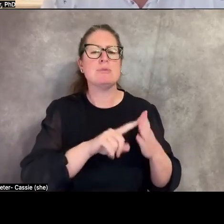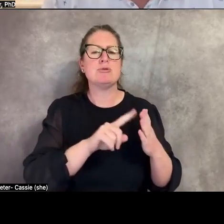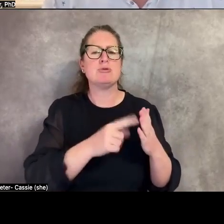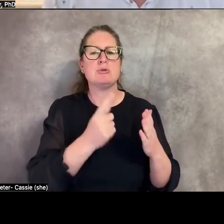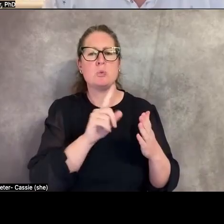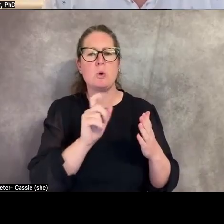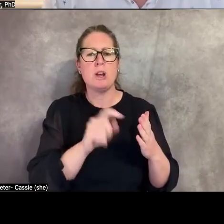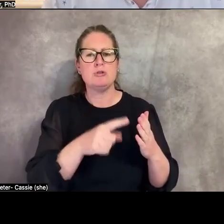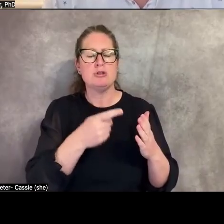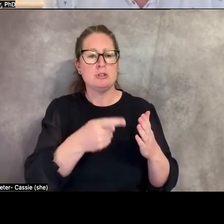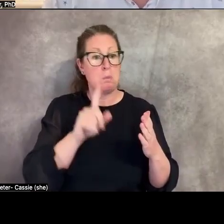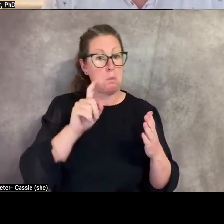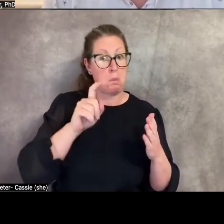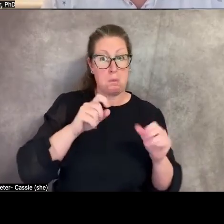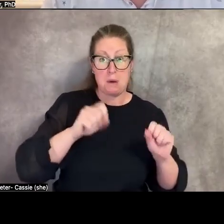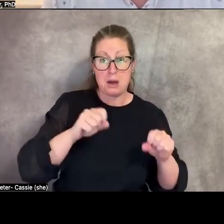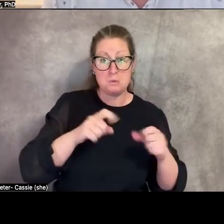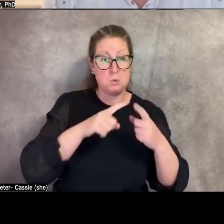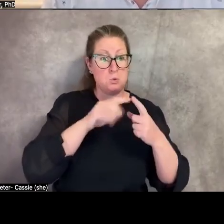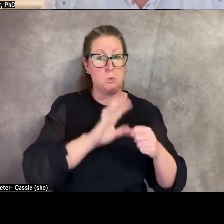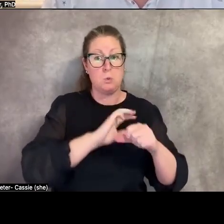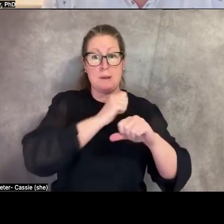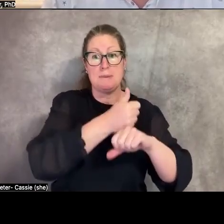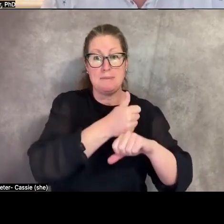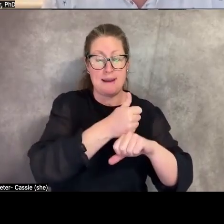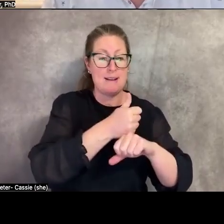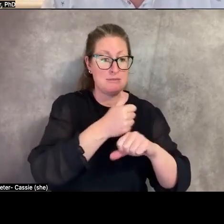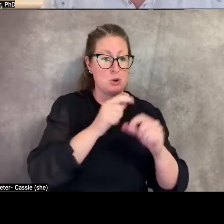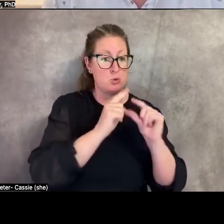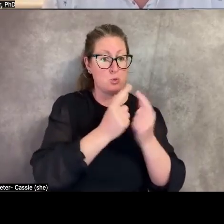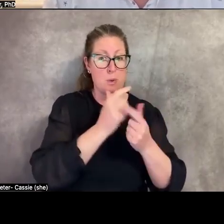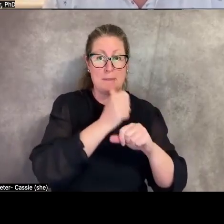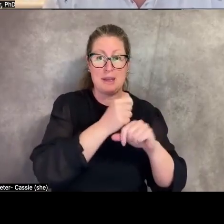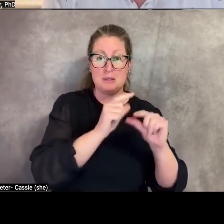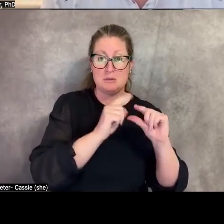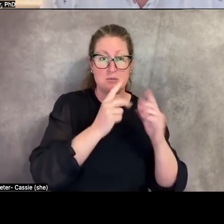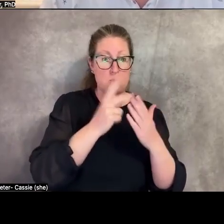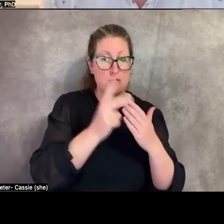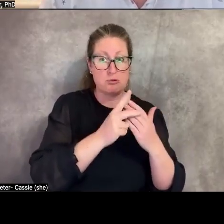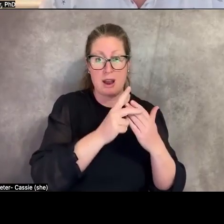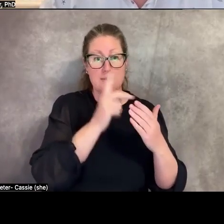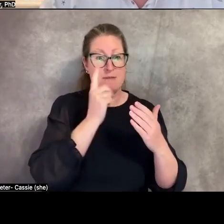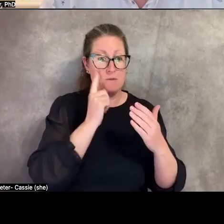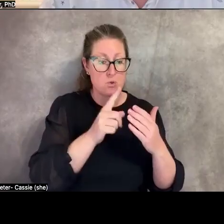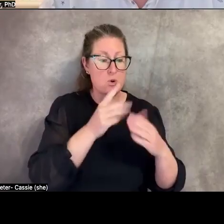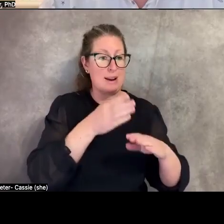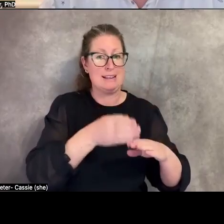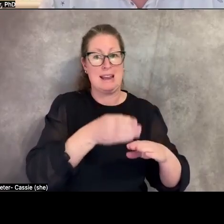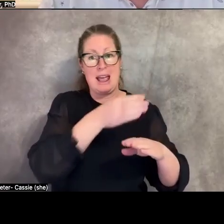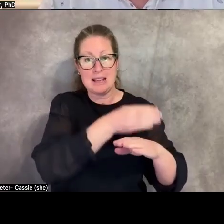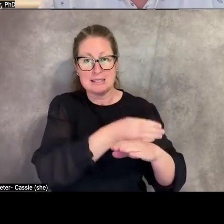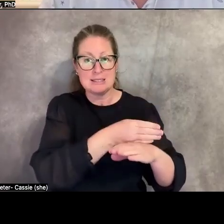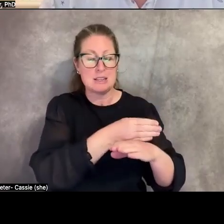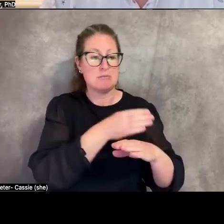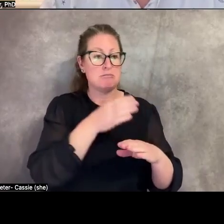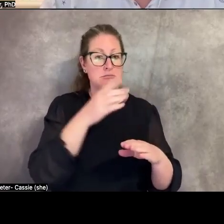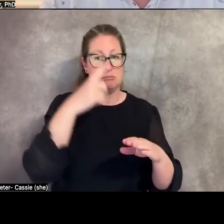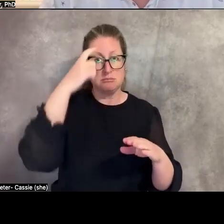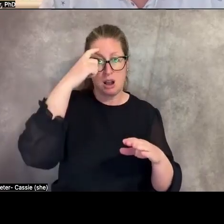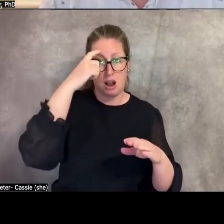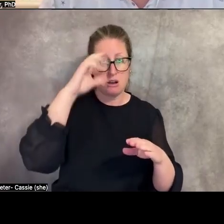it feasible to implement a group-based program aimed at enhancing